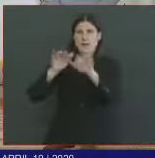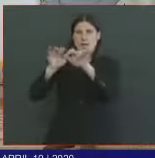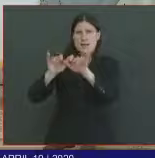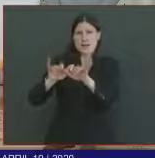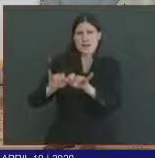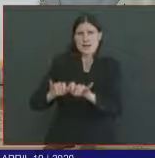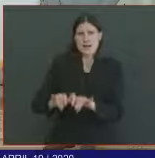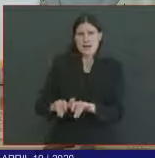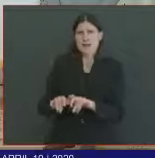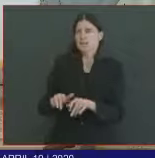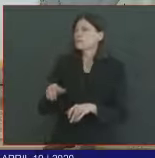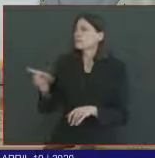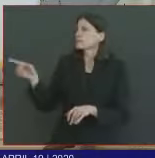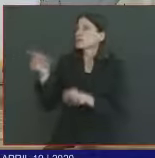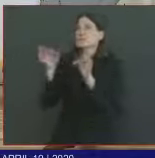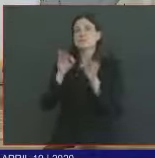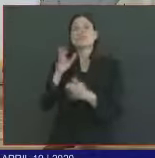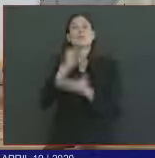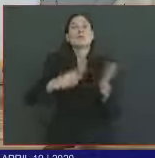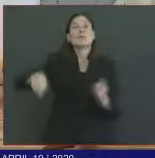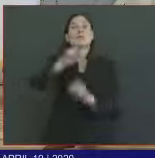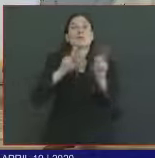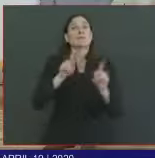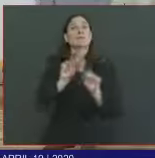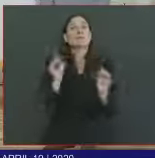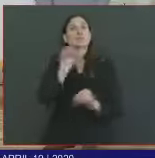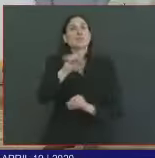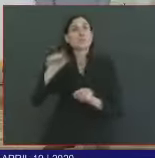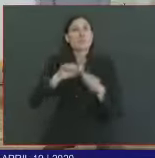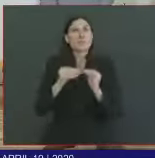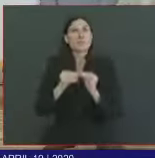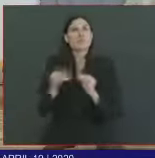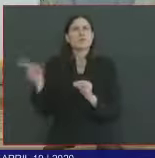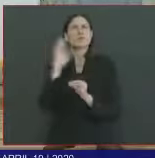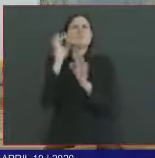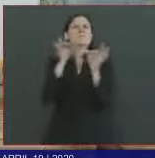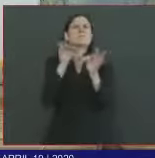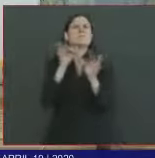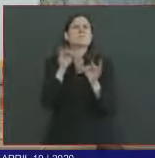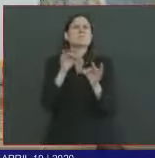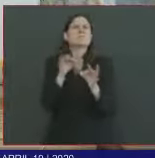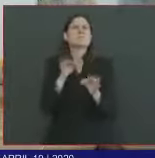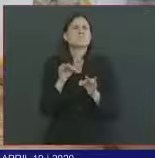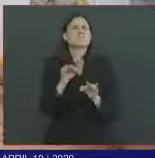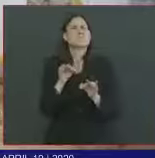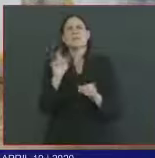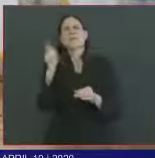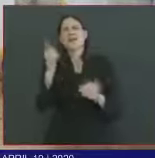program to program. Thank you very much. Bye. Thanks. Have a good day.